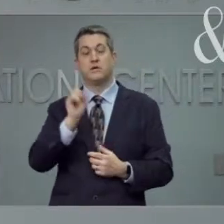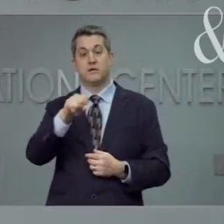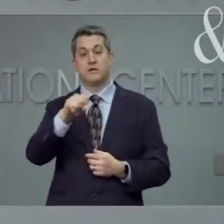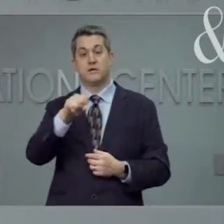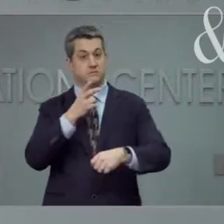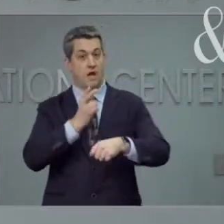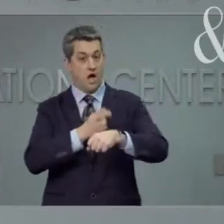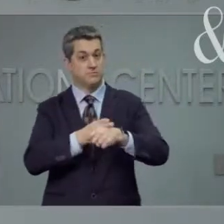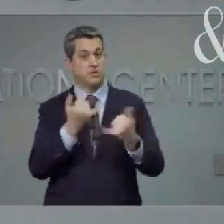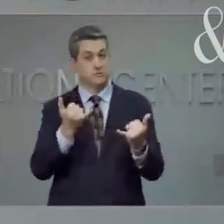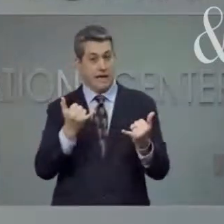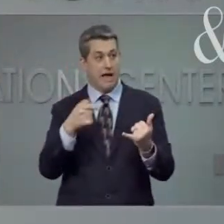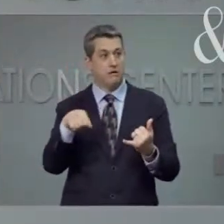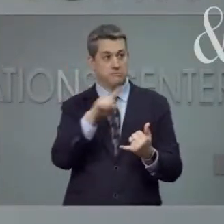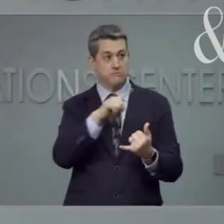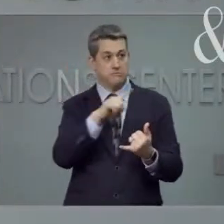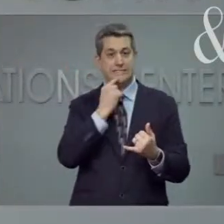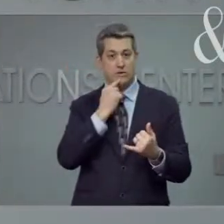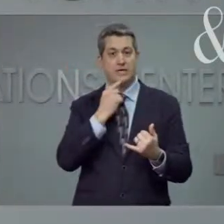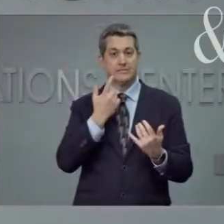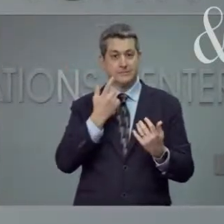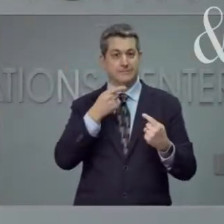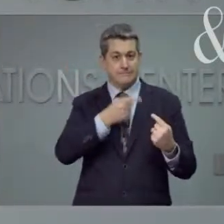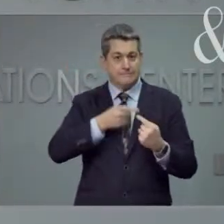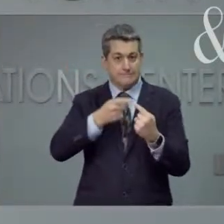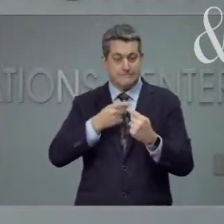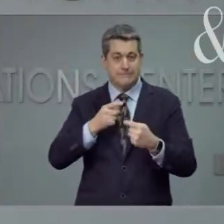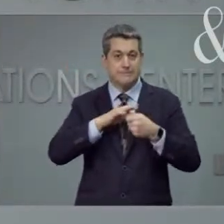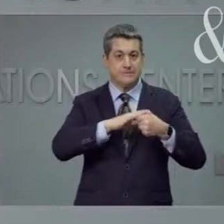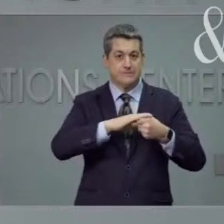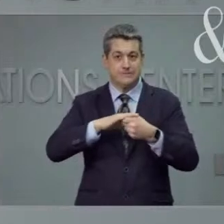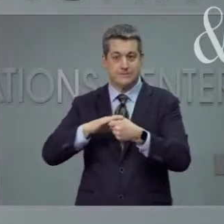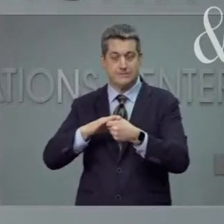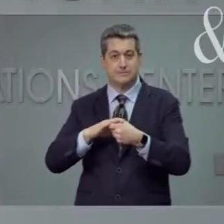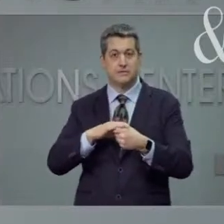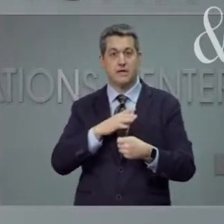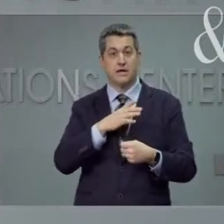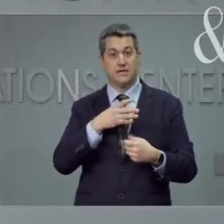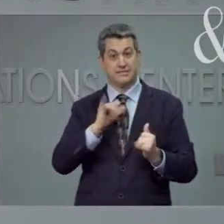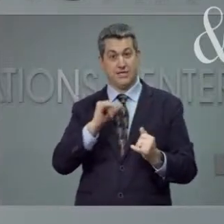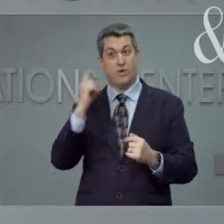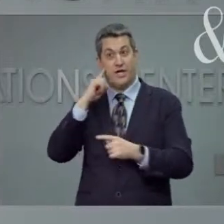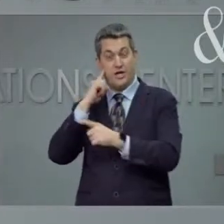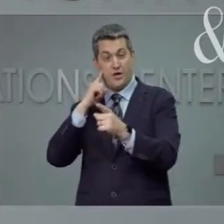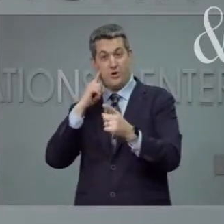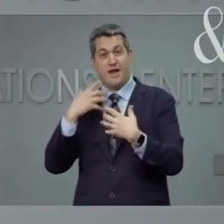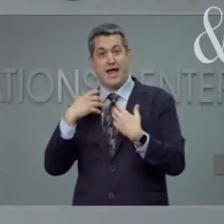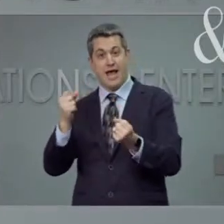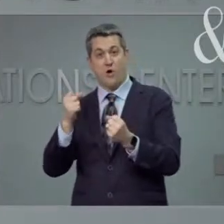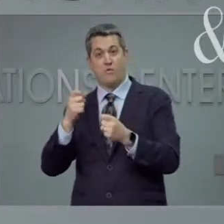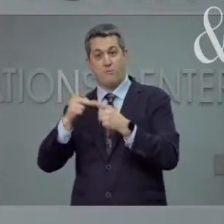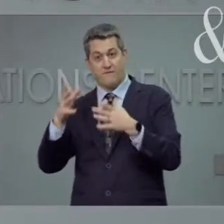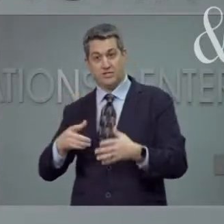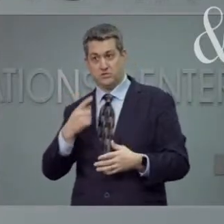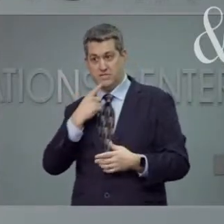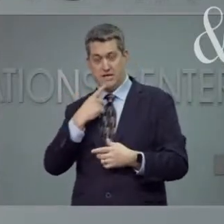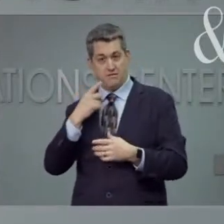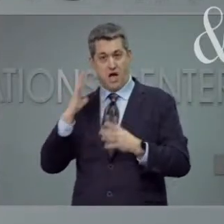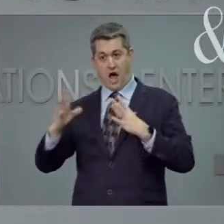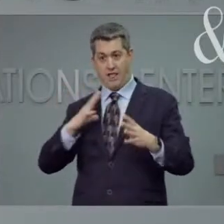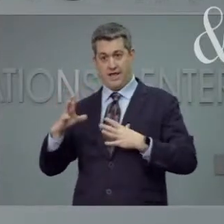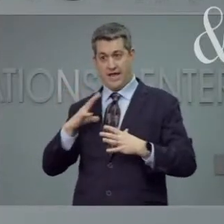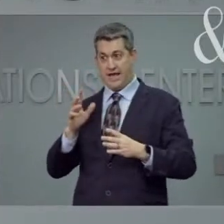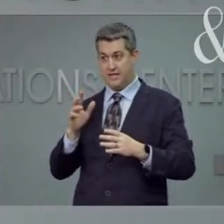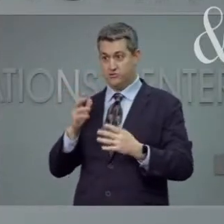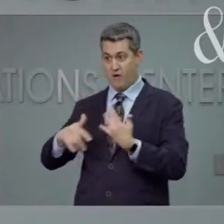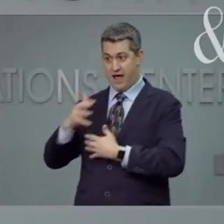strain, and health officials do not believe that we have seen the full impact of holiday travel yet. After we saw what happened in December,